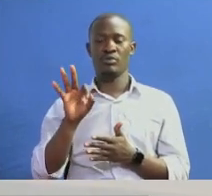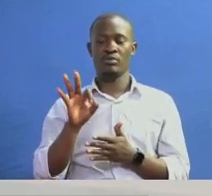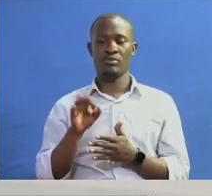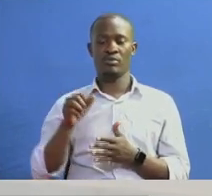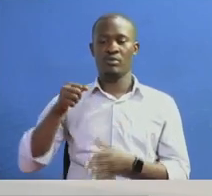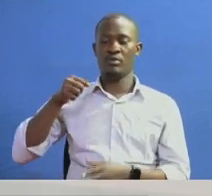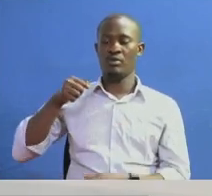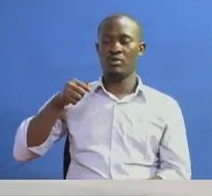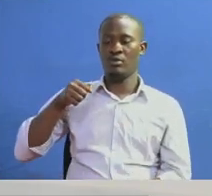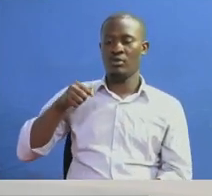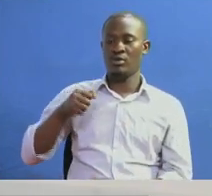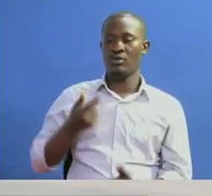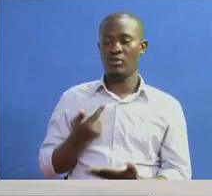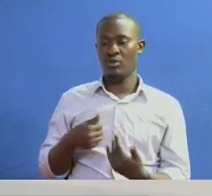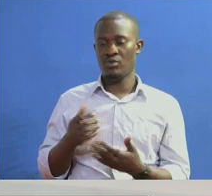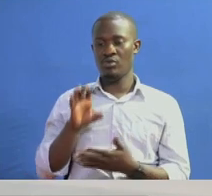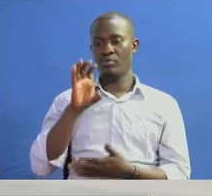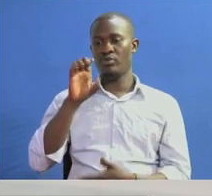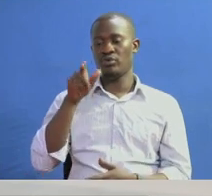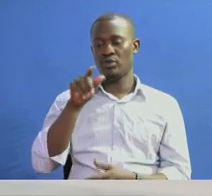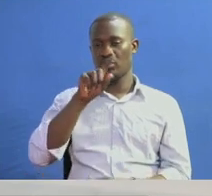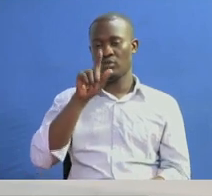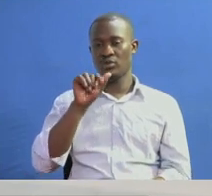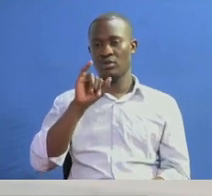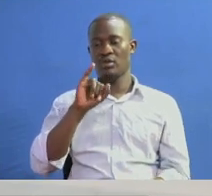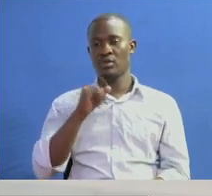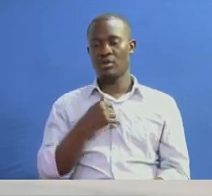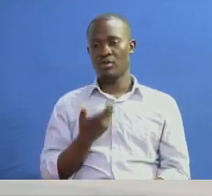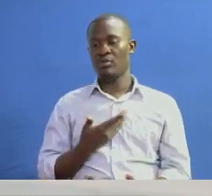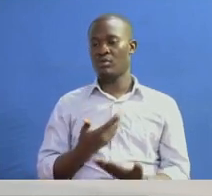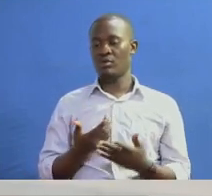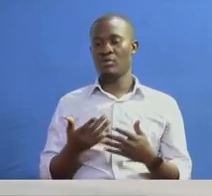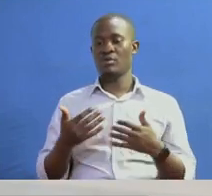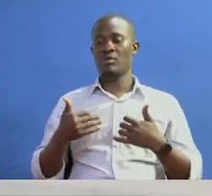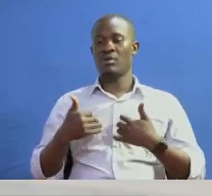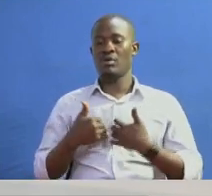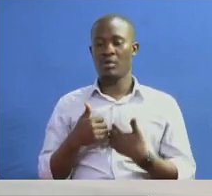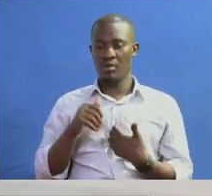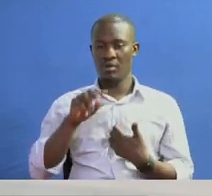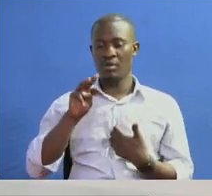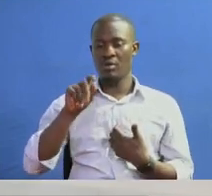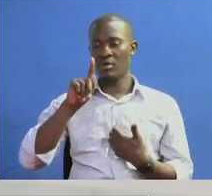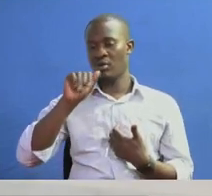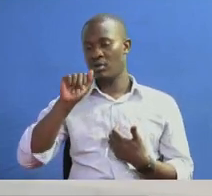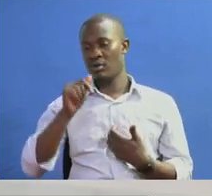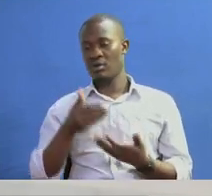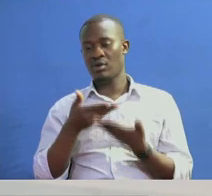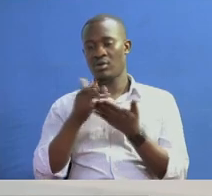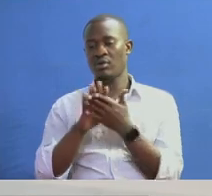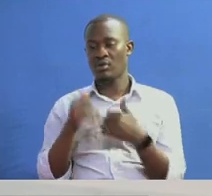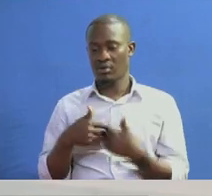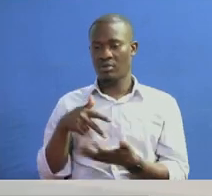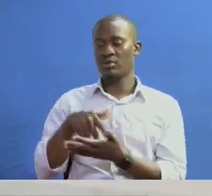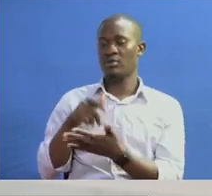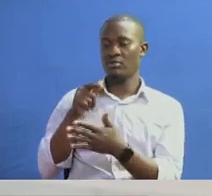2023-2024 budget? I'm posing this question to you. We've just had NIPA May give us a standpoint.